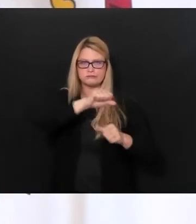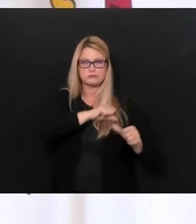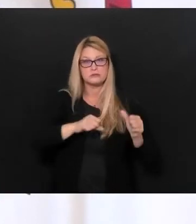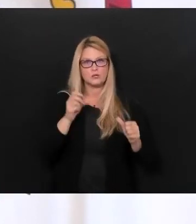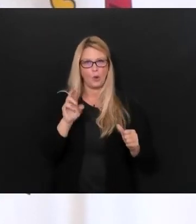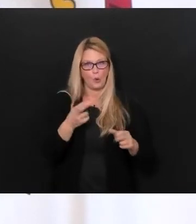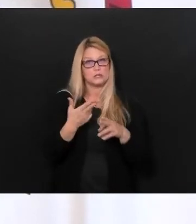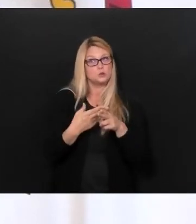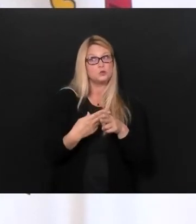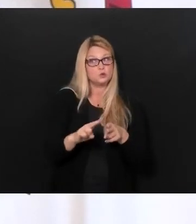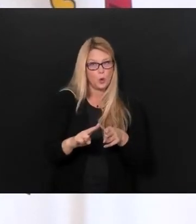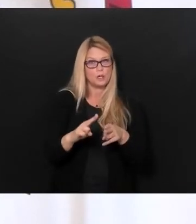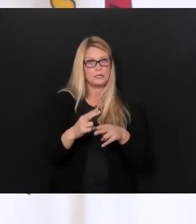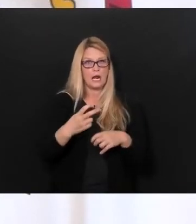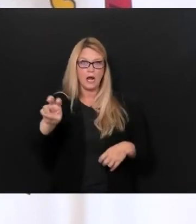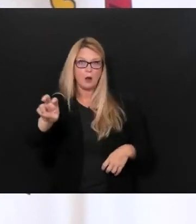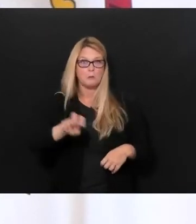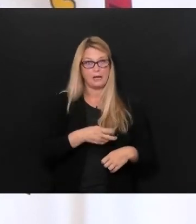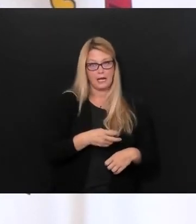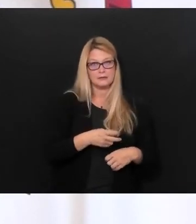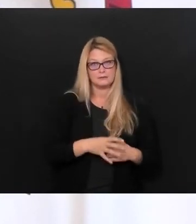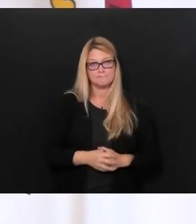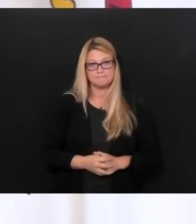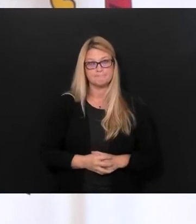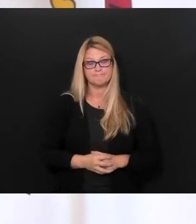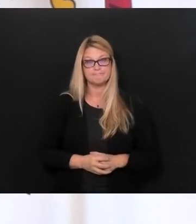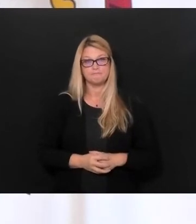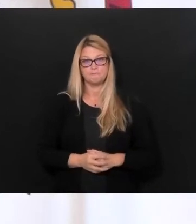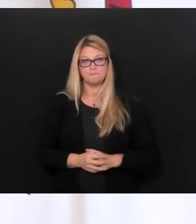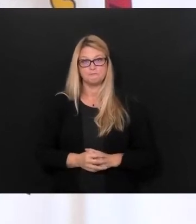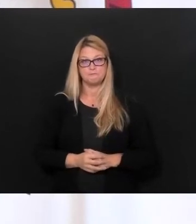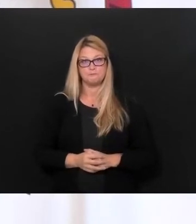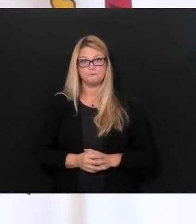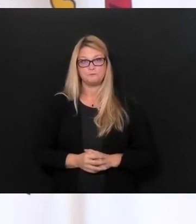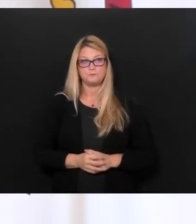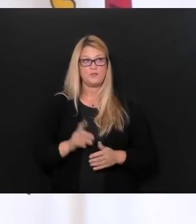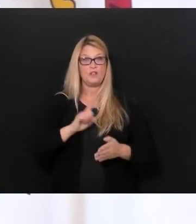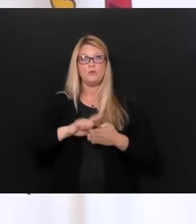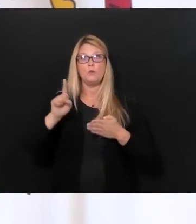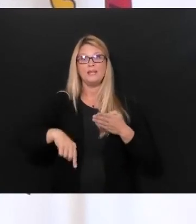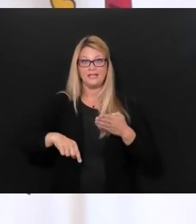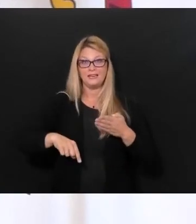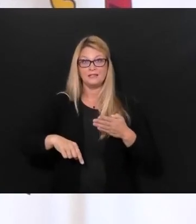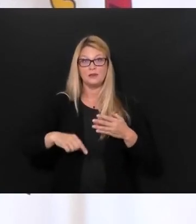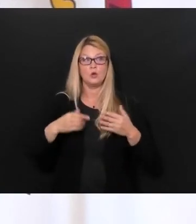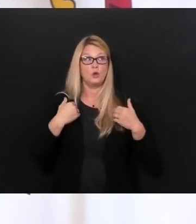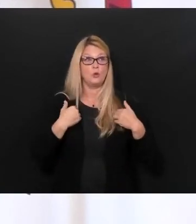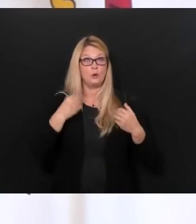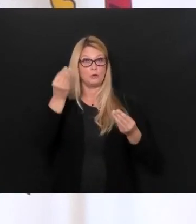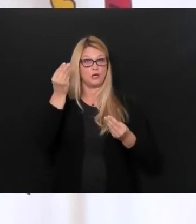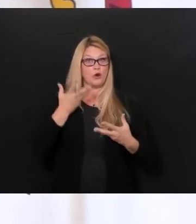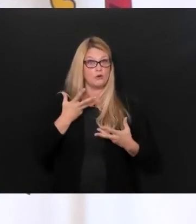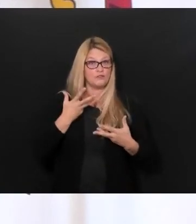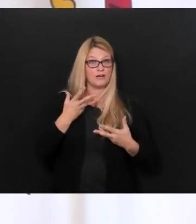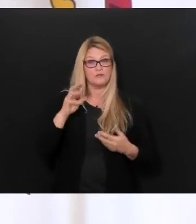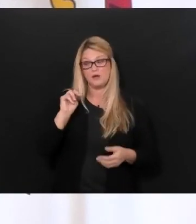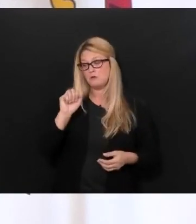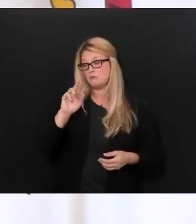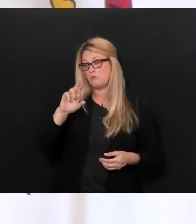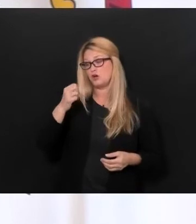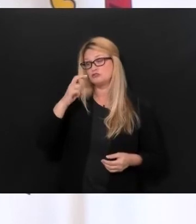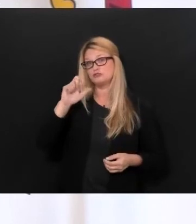little as you can possibly be. From the standpoint, over the weekend, we were notified that in Marshall